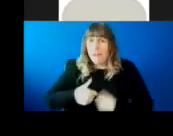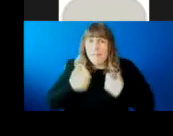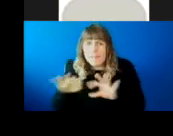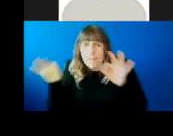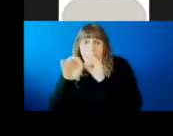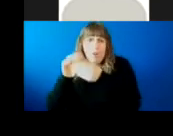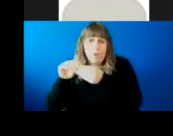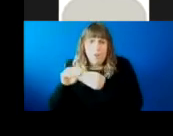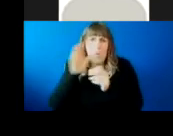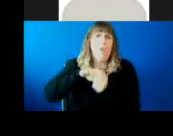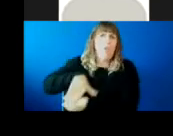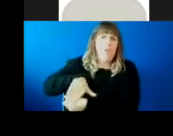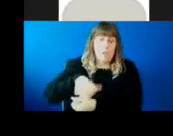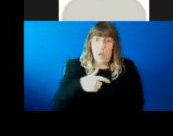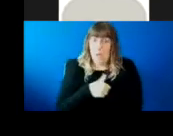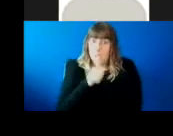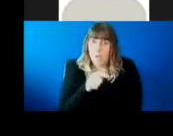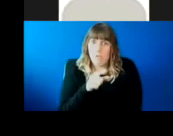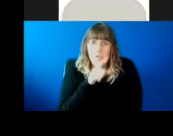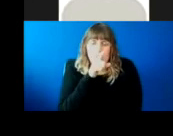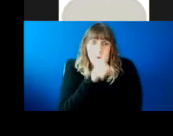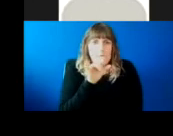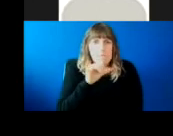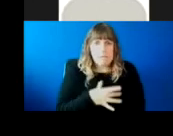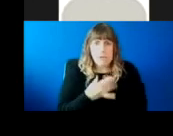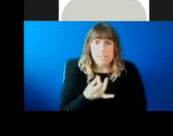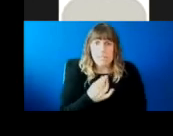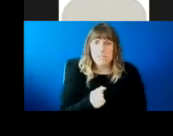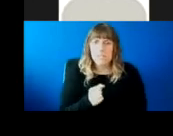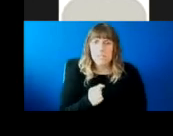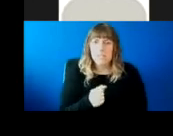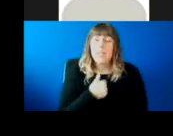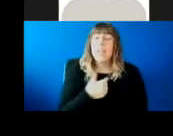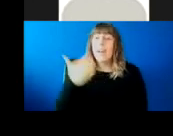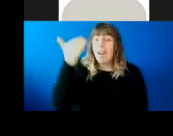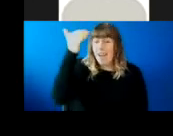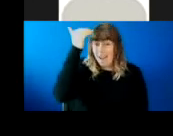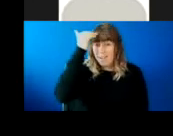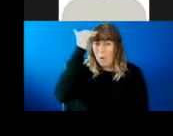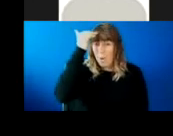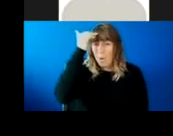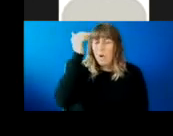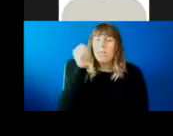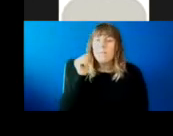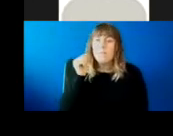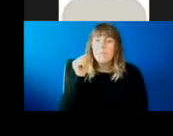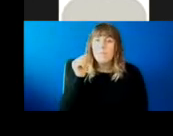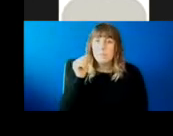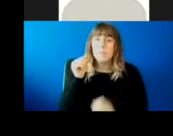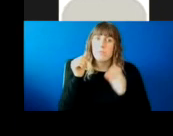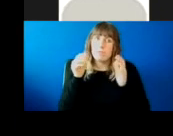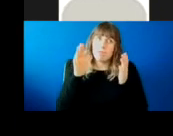Yeah, I'm not sure of the term shadow banning, but I know that to stay on top of the pile, I guess